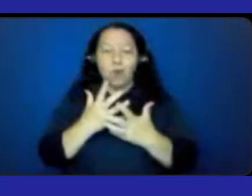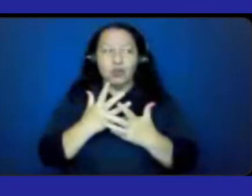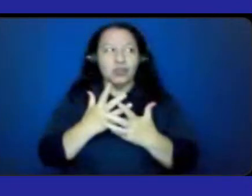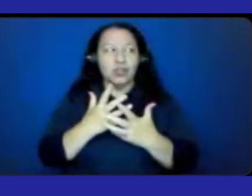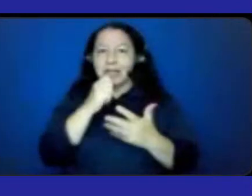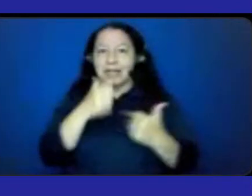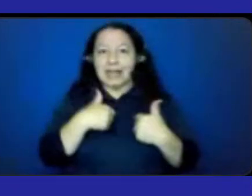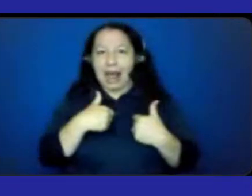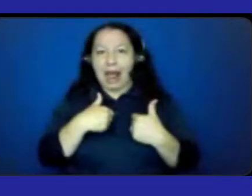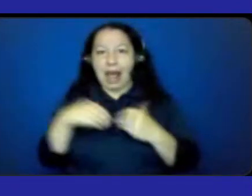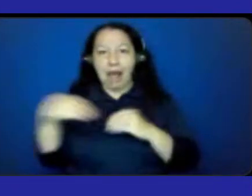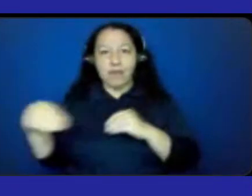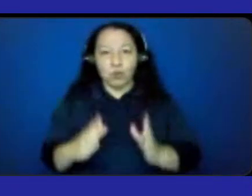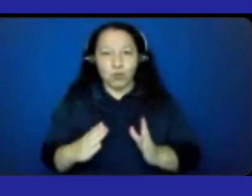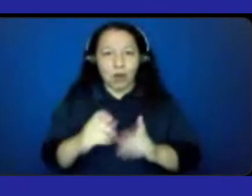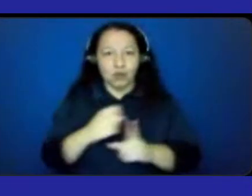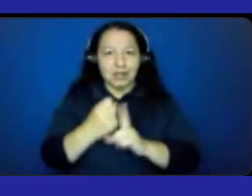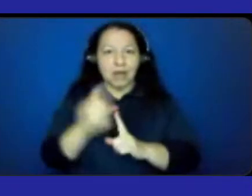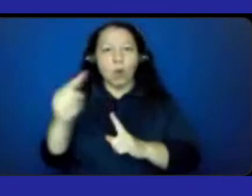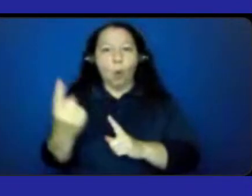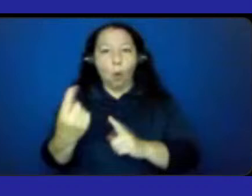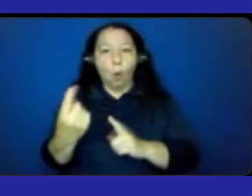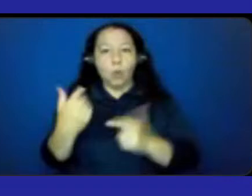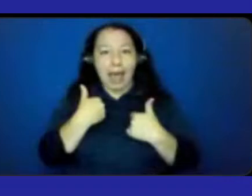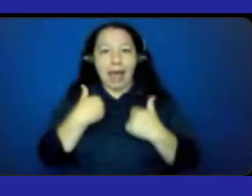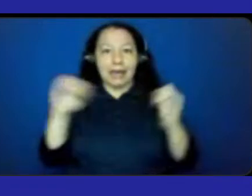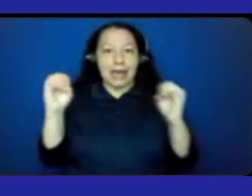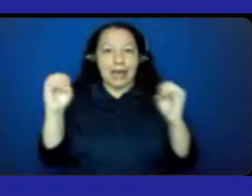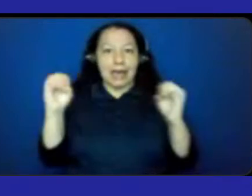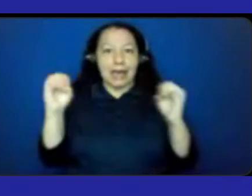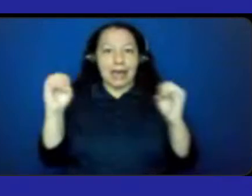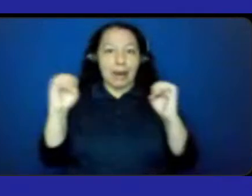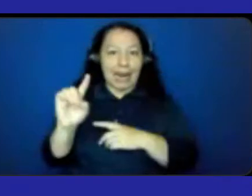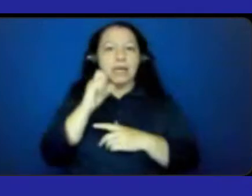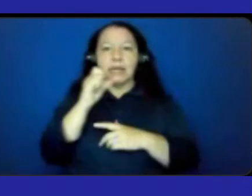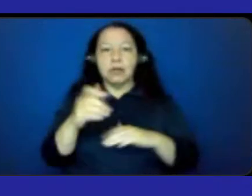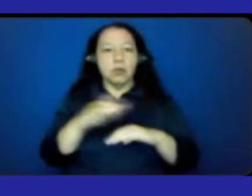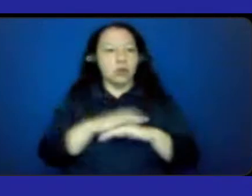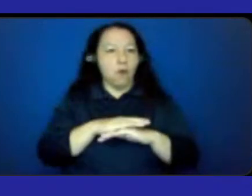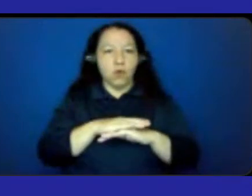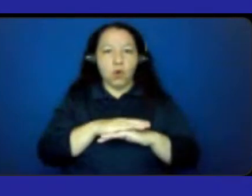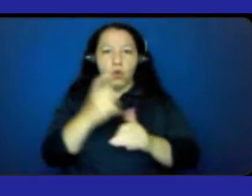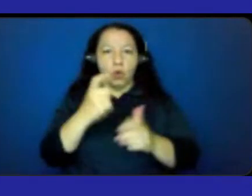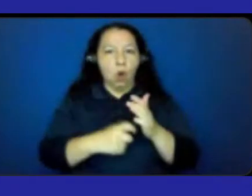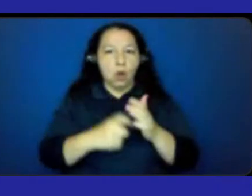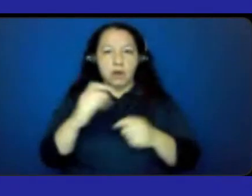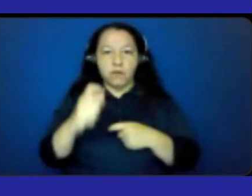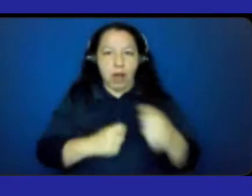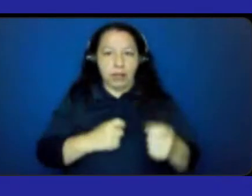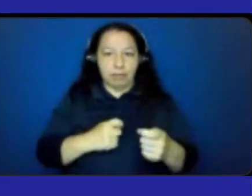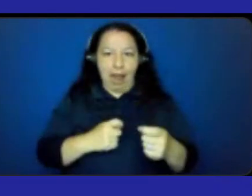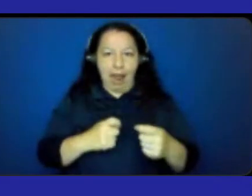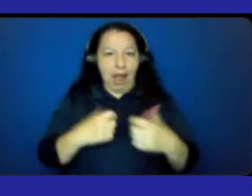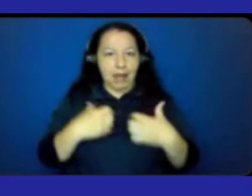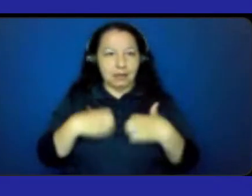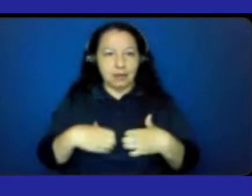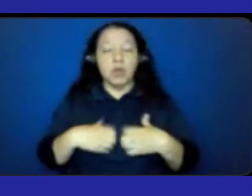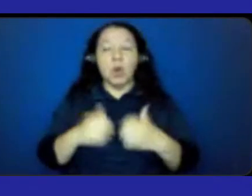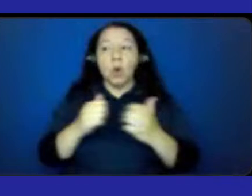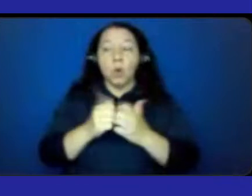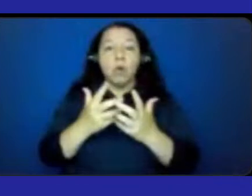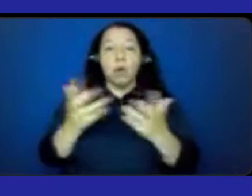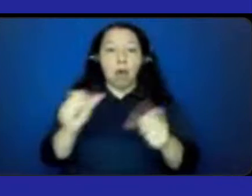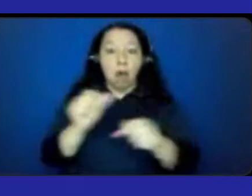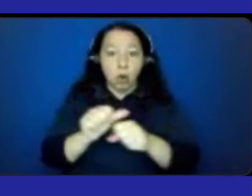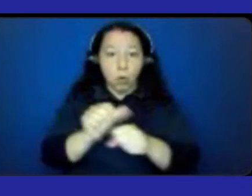only emergency Medicaid, which did not cover the transplant. With extensive work piecing together the patient's